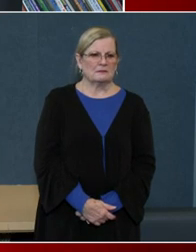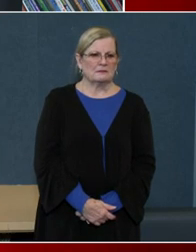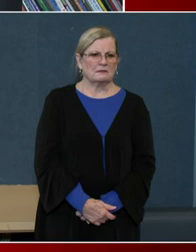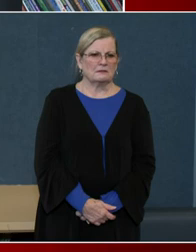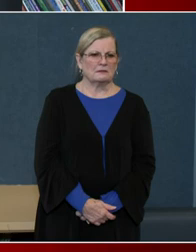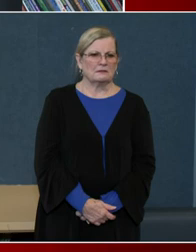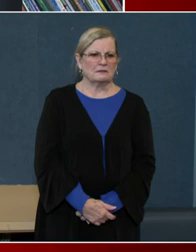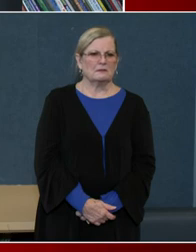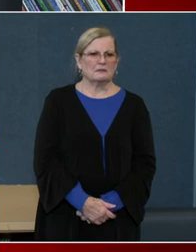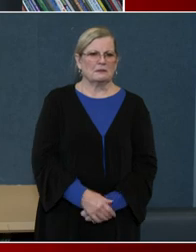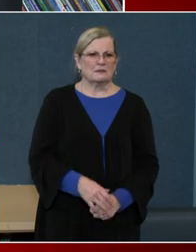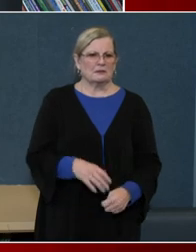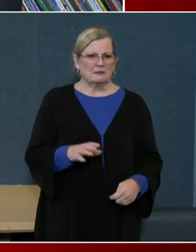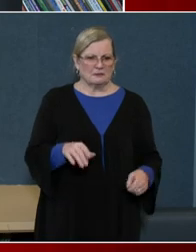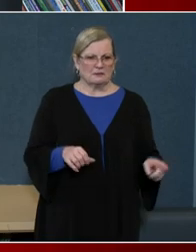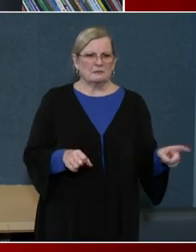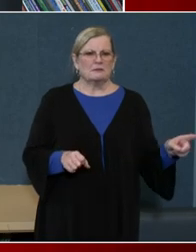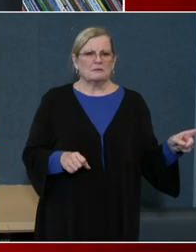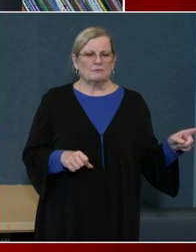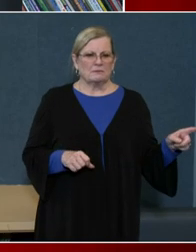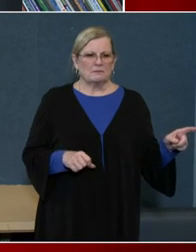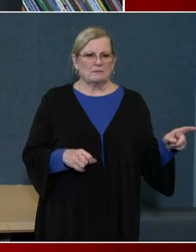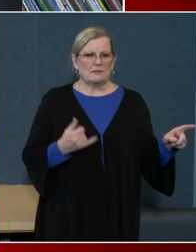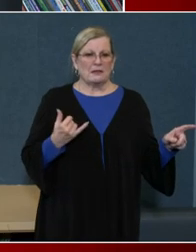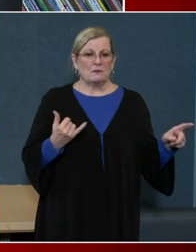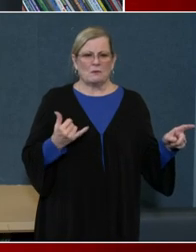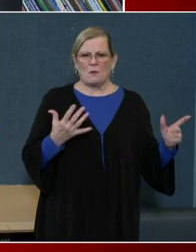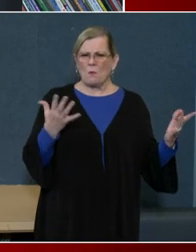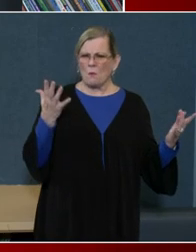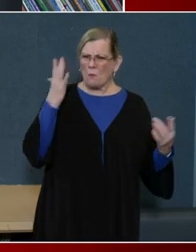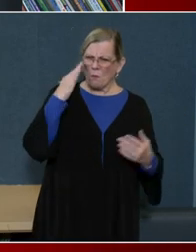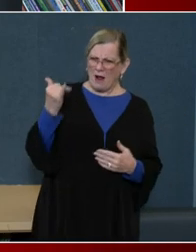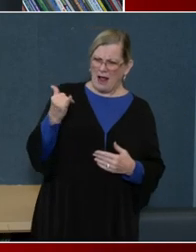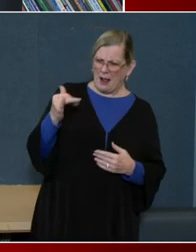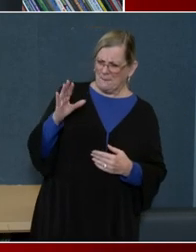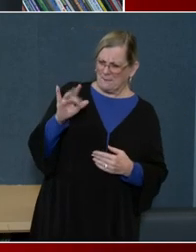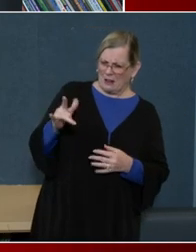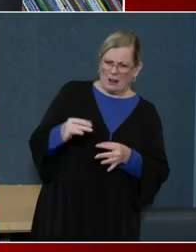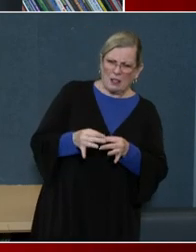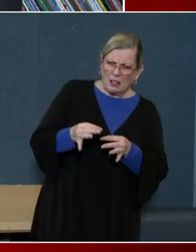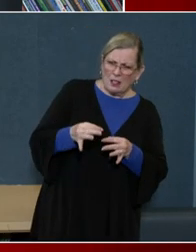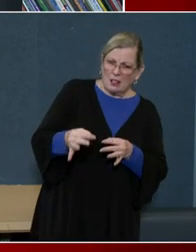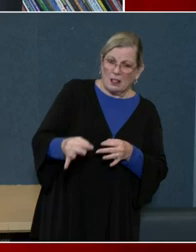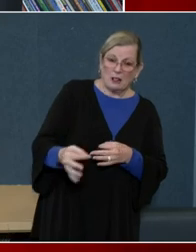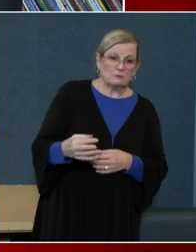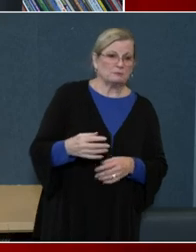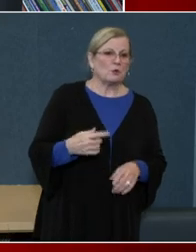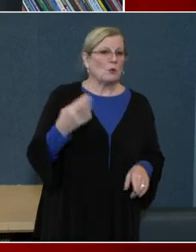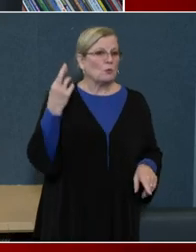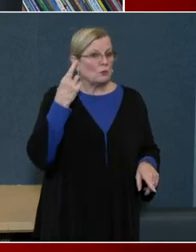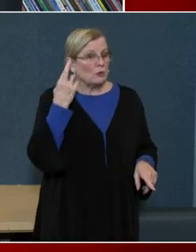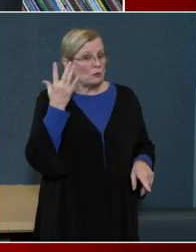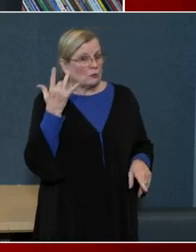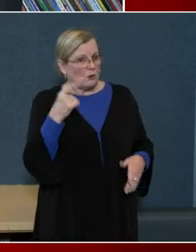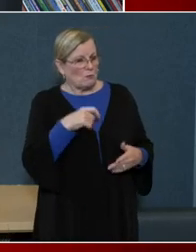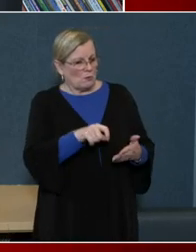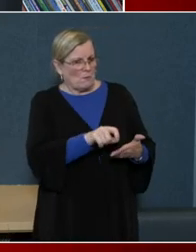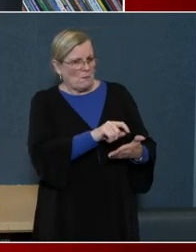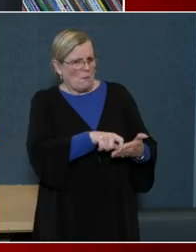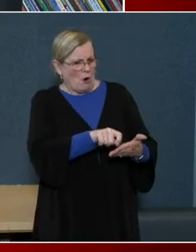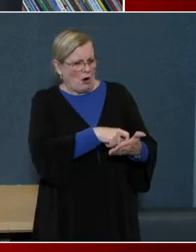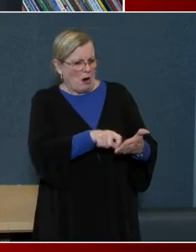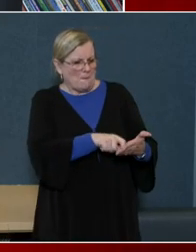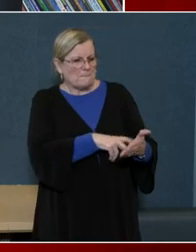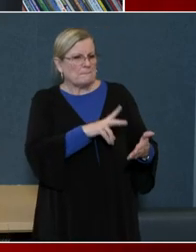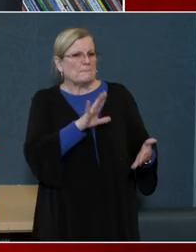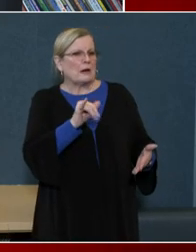The question was why the dyslexia bill has been delayed, because we were looking to mark it up on tomorrow. We are still